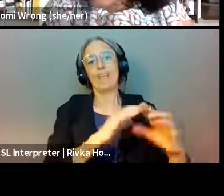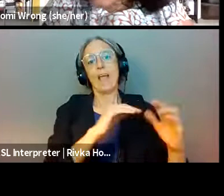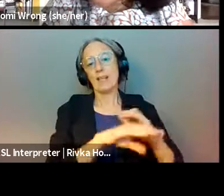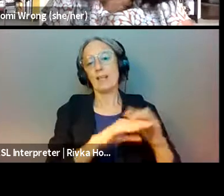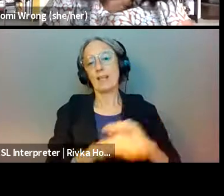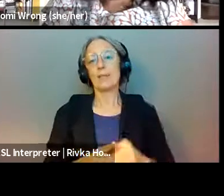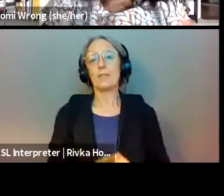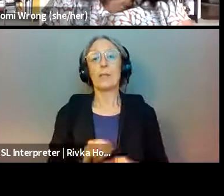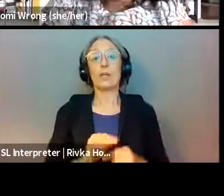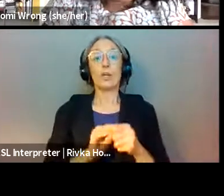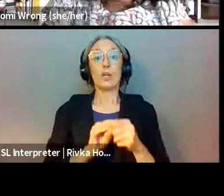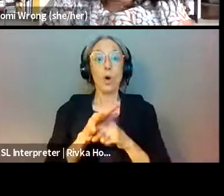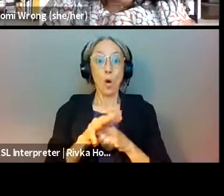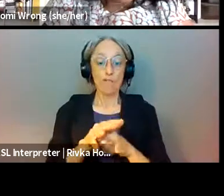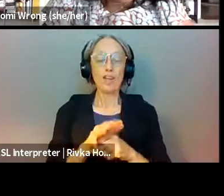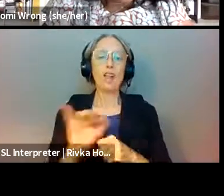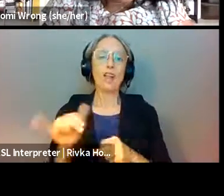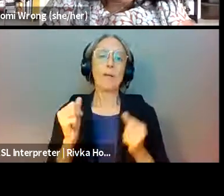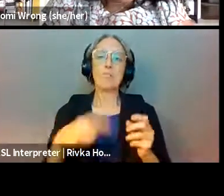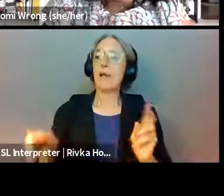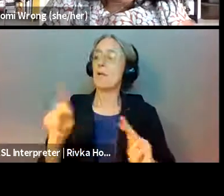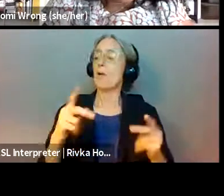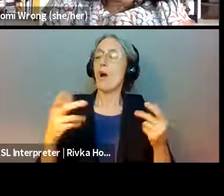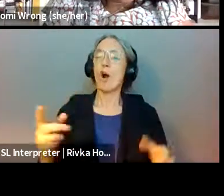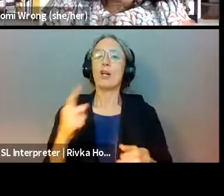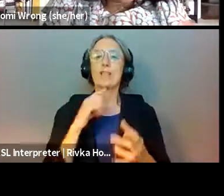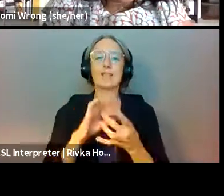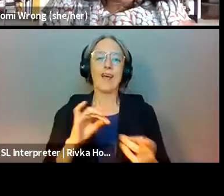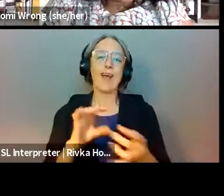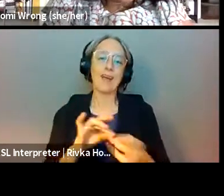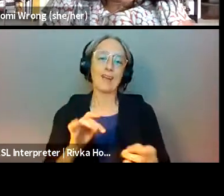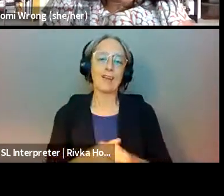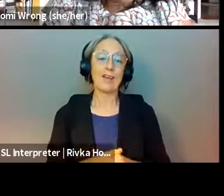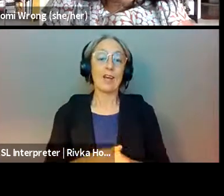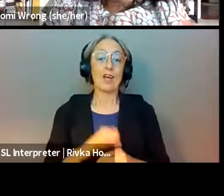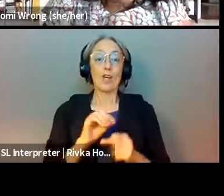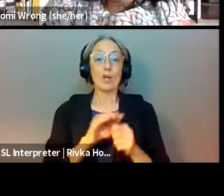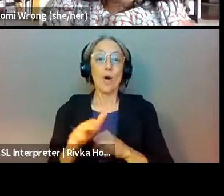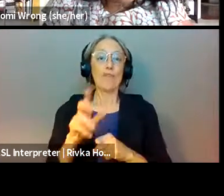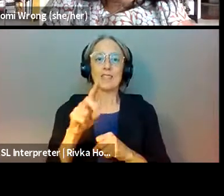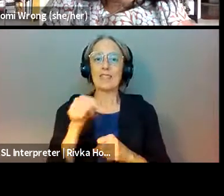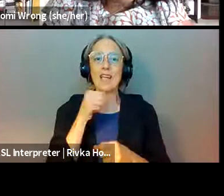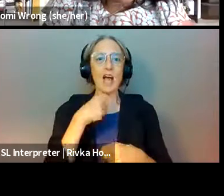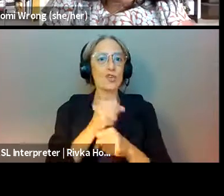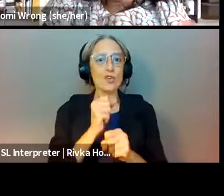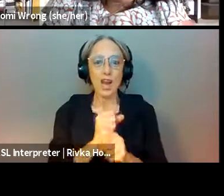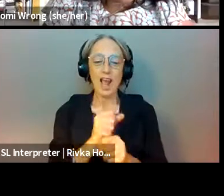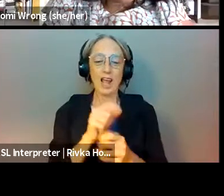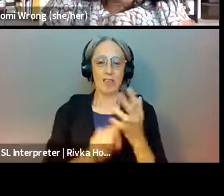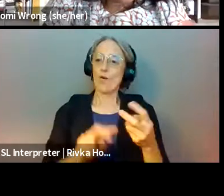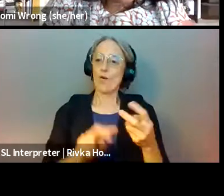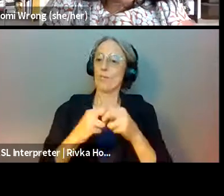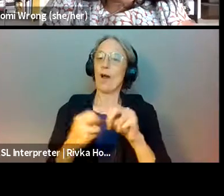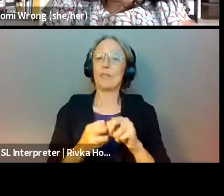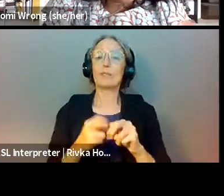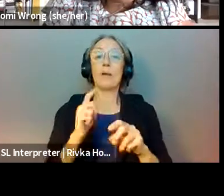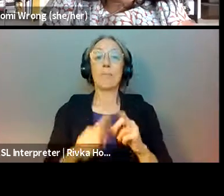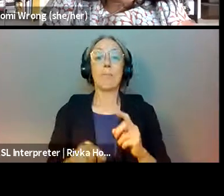of us have already said, didn't create these issues. They have only perpetuated the already existing